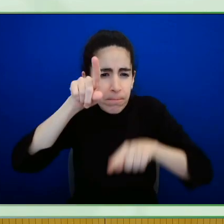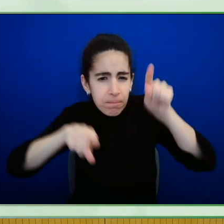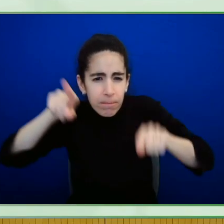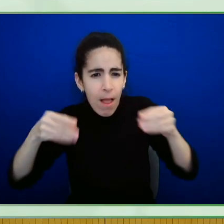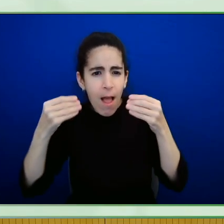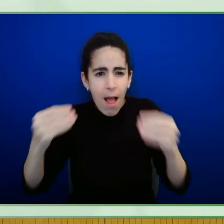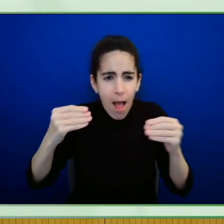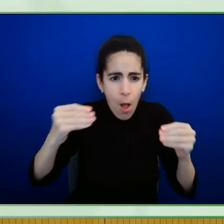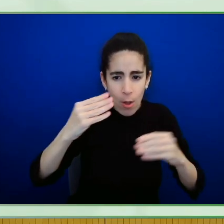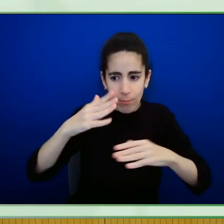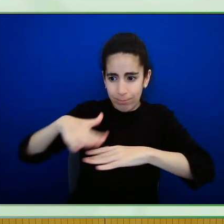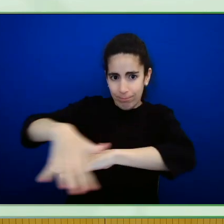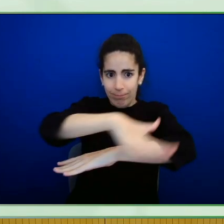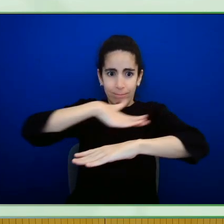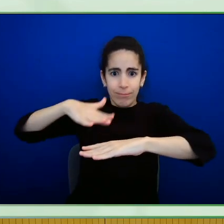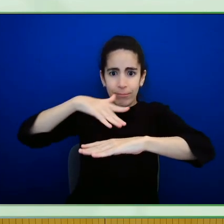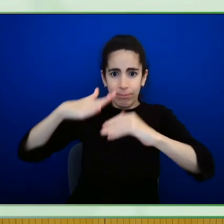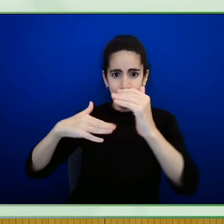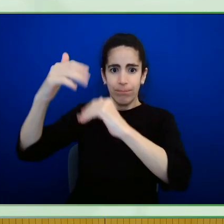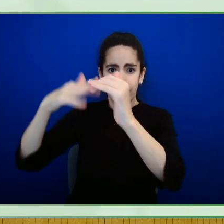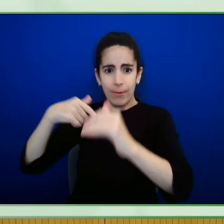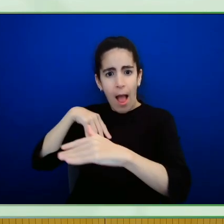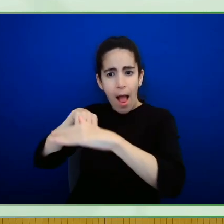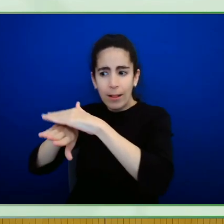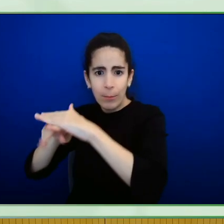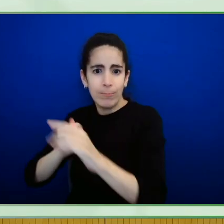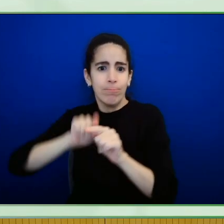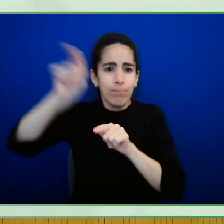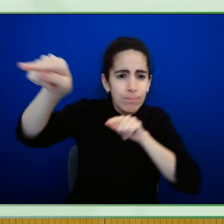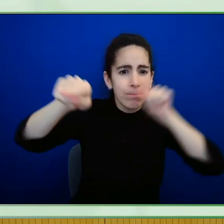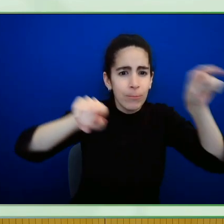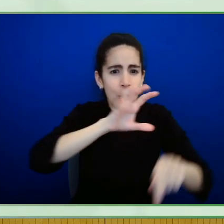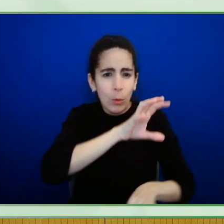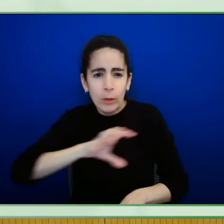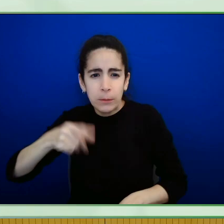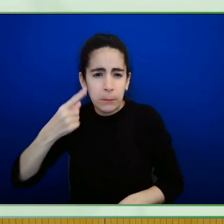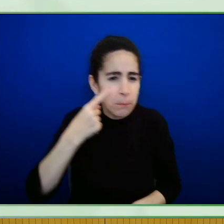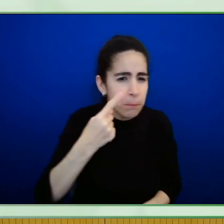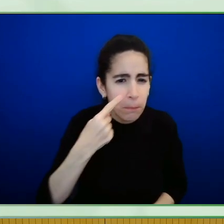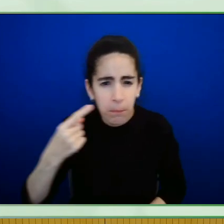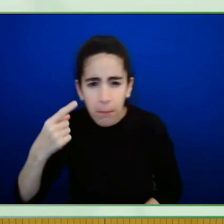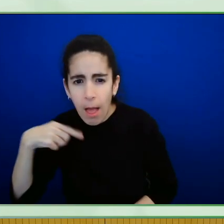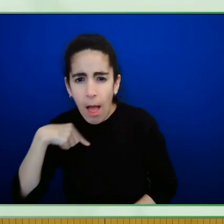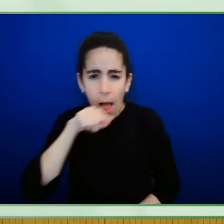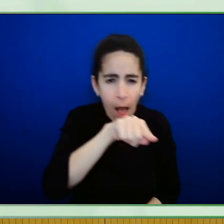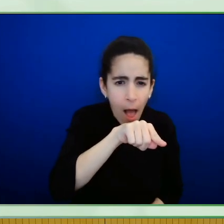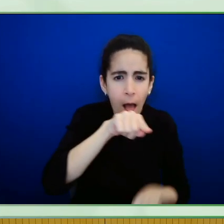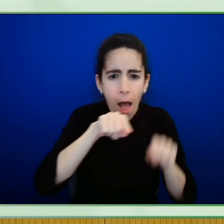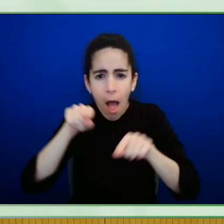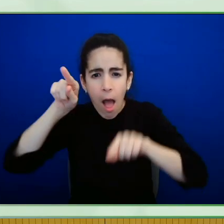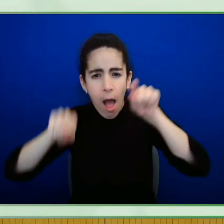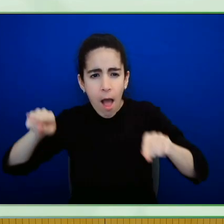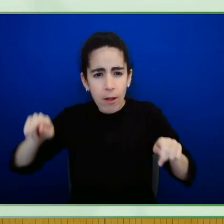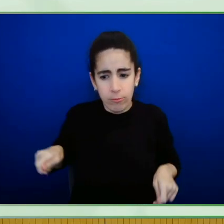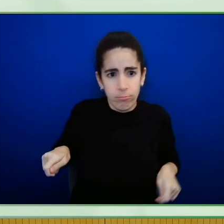wheelchairs, including one that I love. It's called the Track Master, and it's one of those wheelchairs that has the